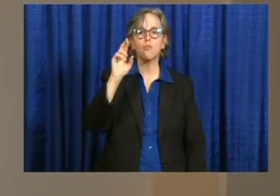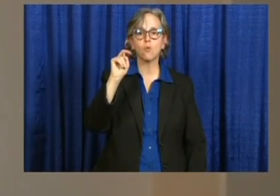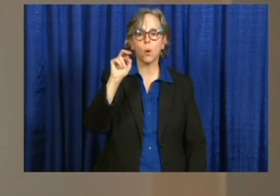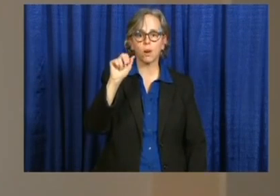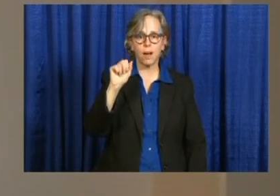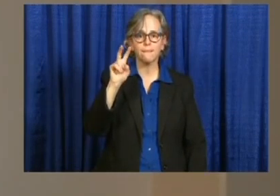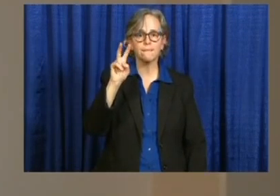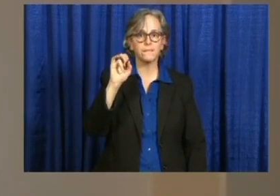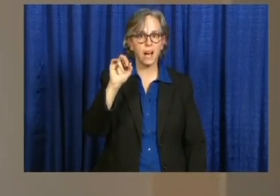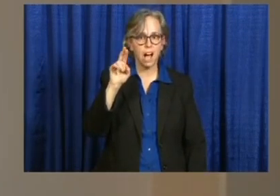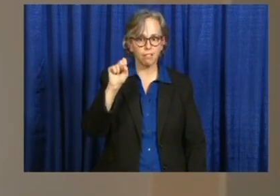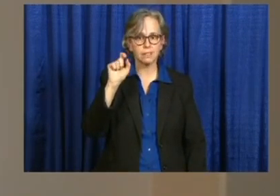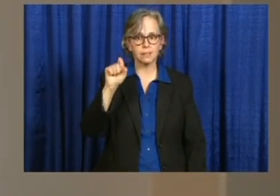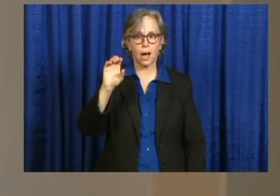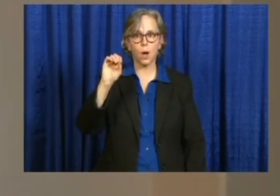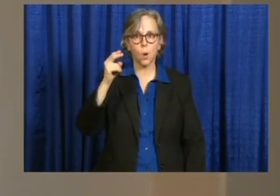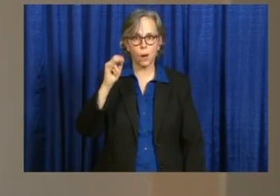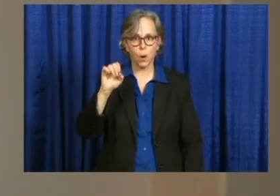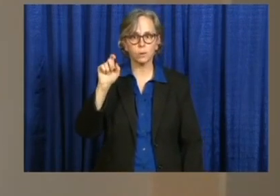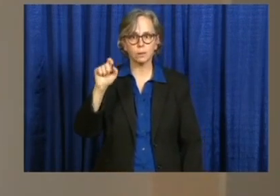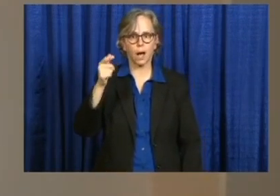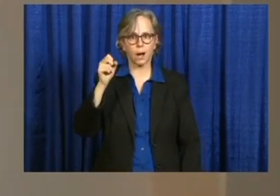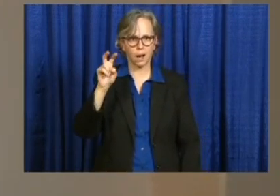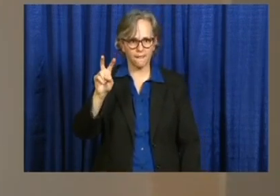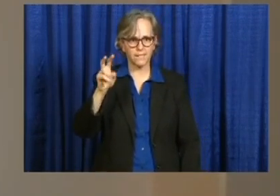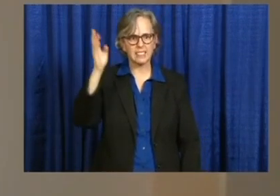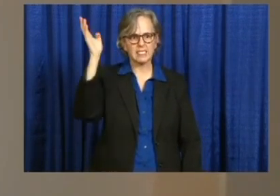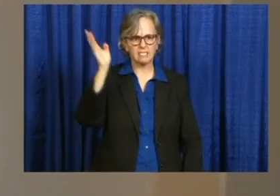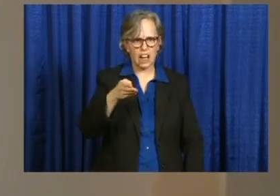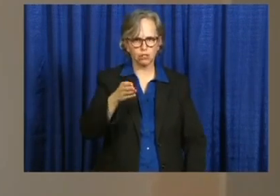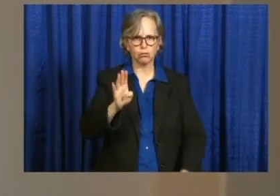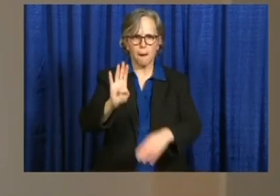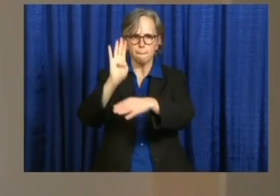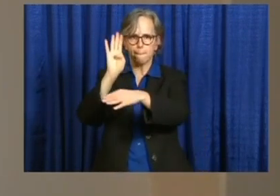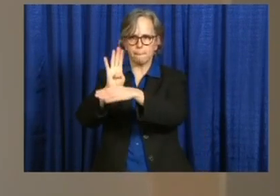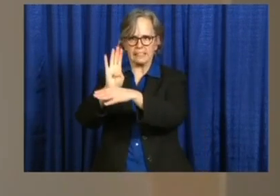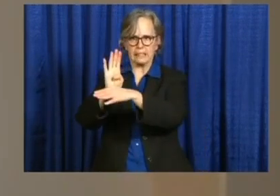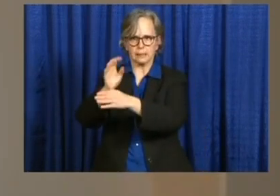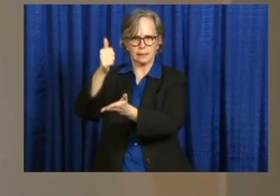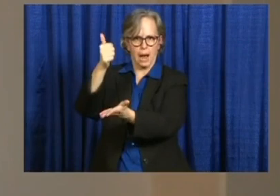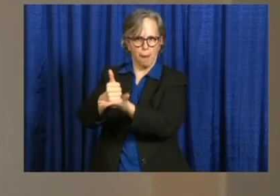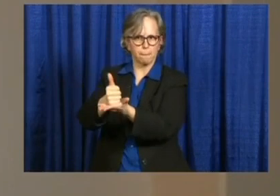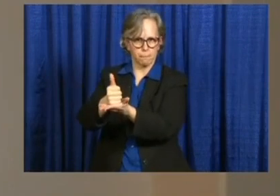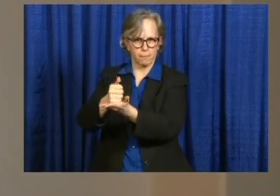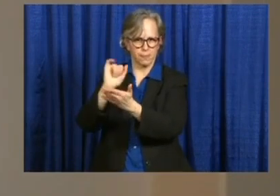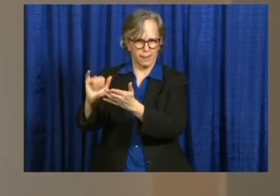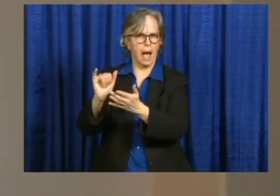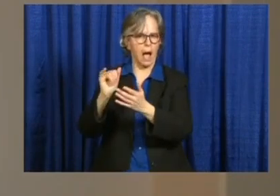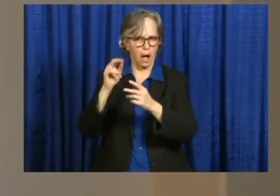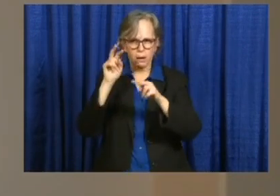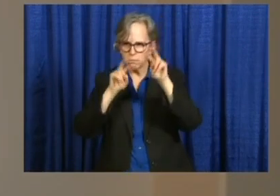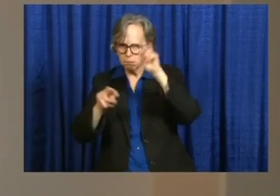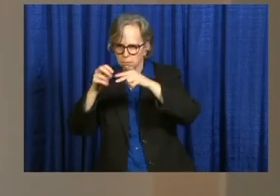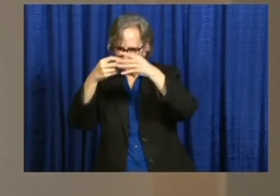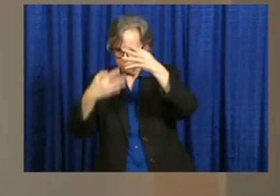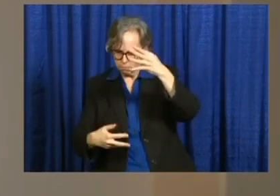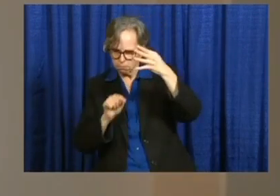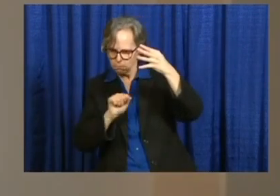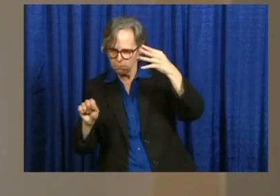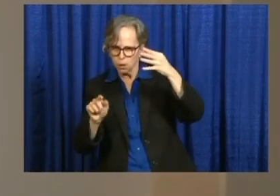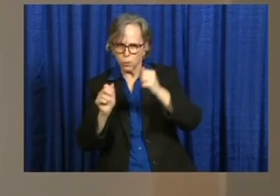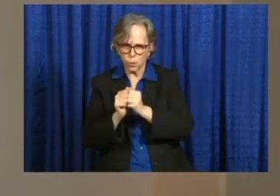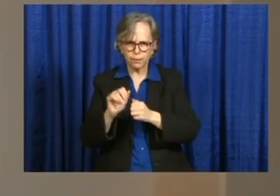coronavirus.ohio.gov/business-help section, or you can contact the Department of Insurance for further information. And in